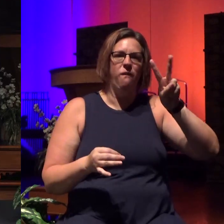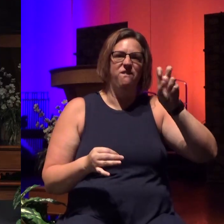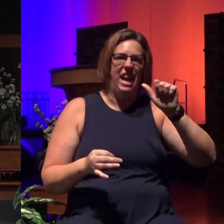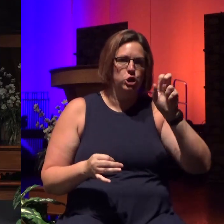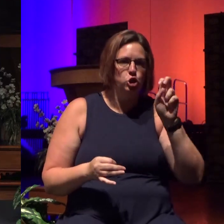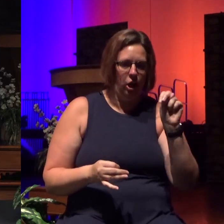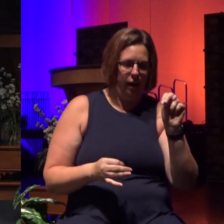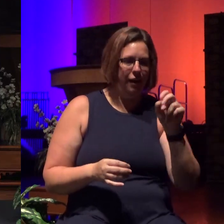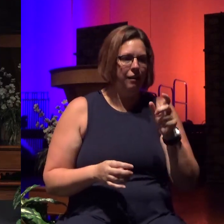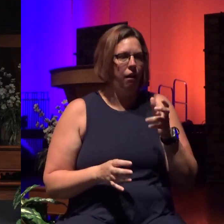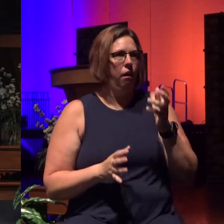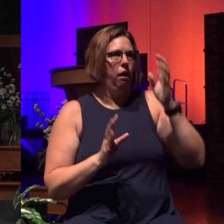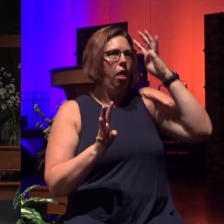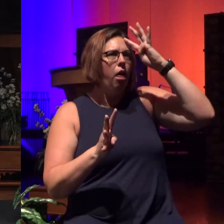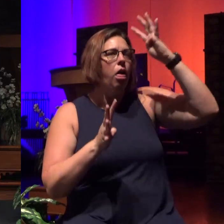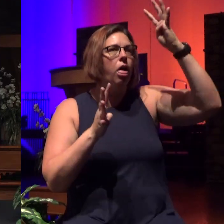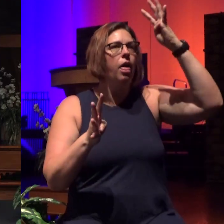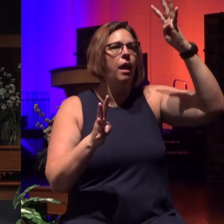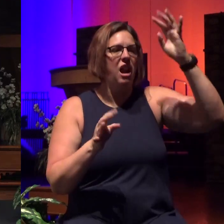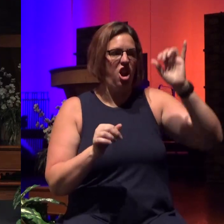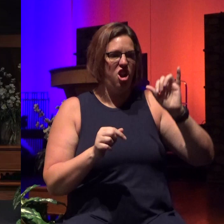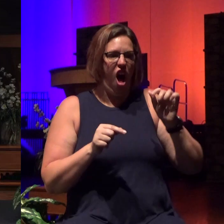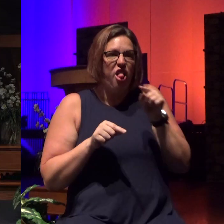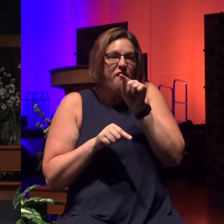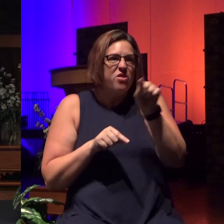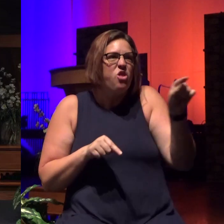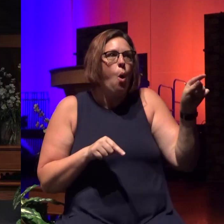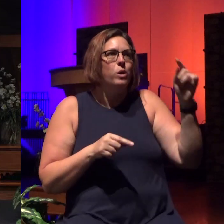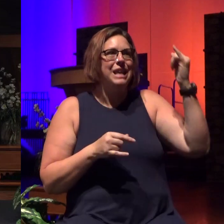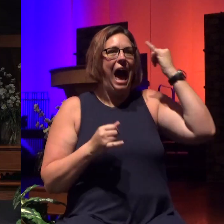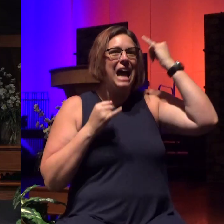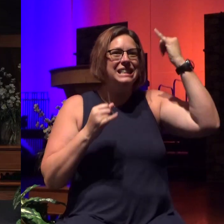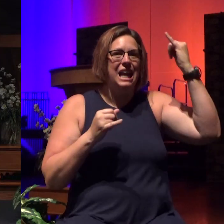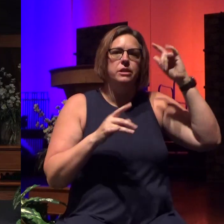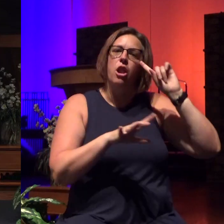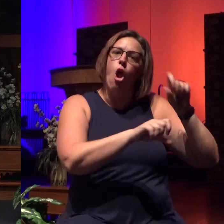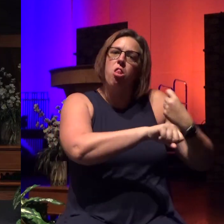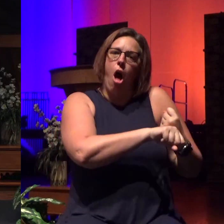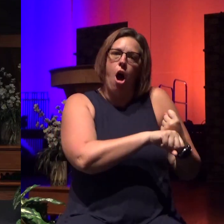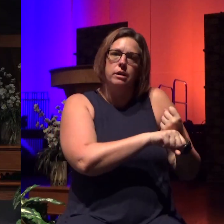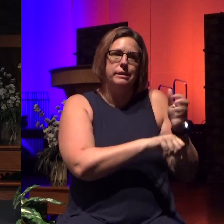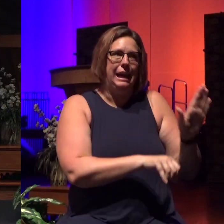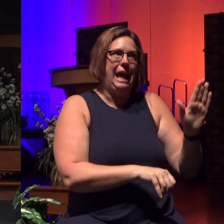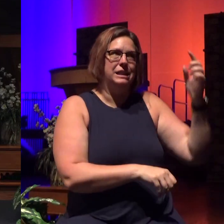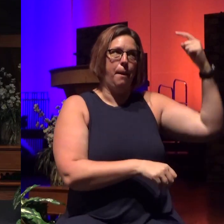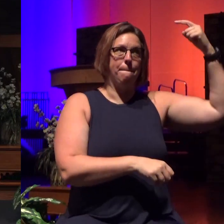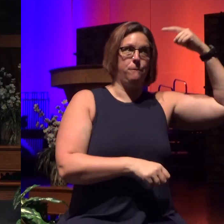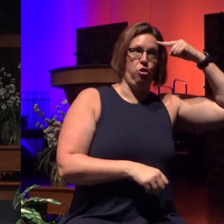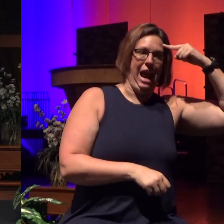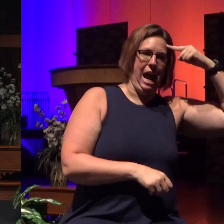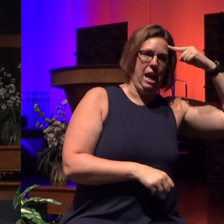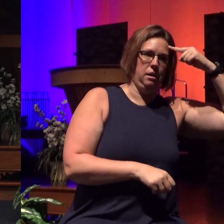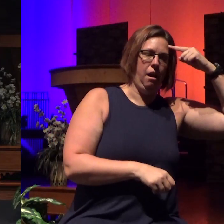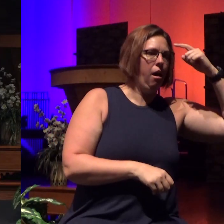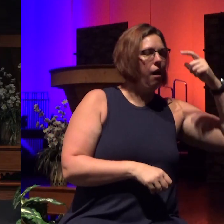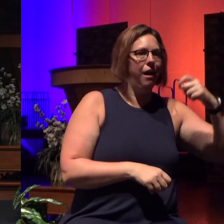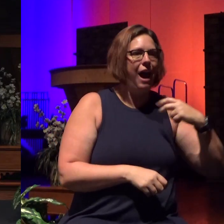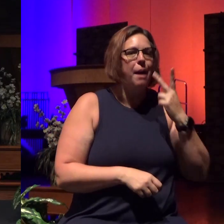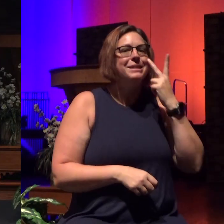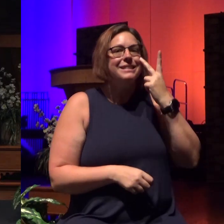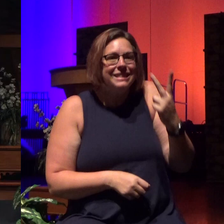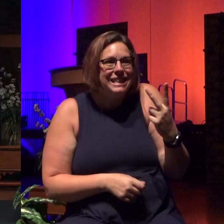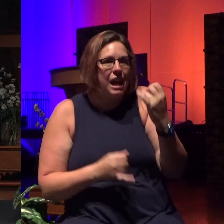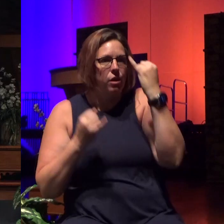Stedman had that appear to all be locked in his brain because of the one mind and the one heart, they're beginning to show up on